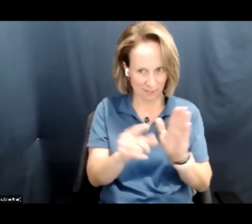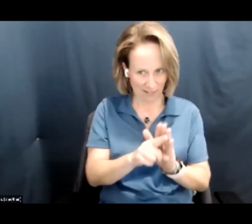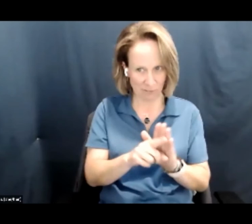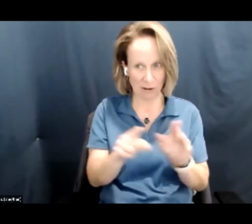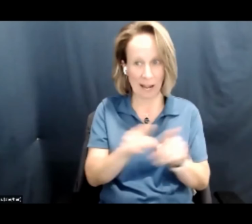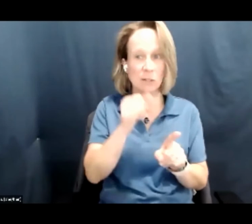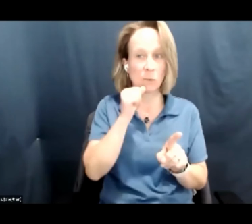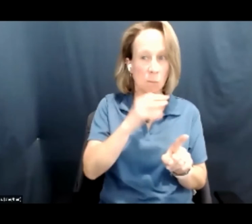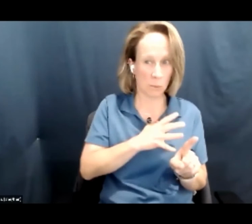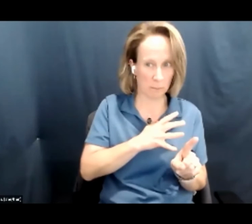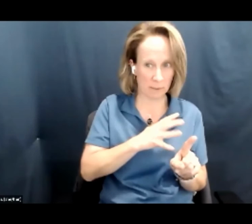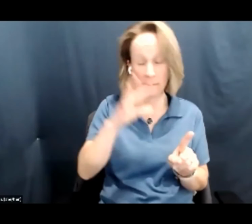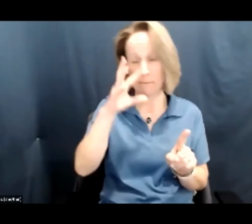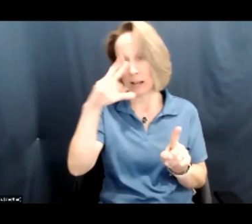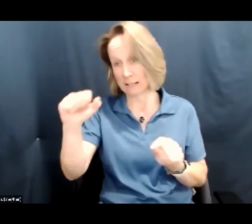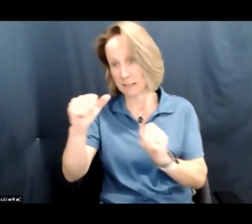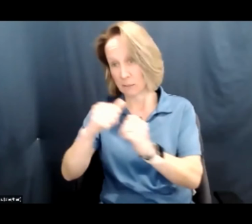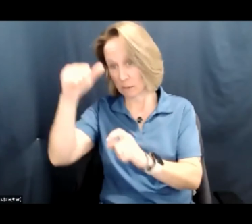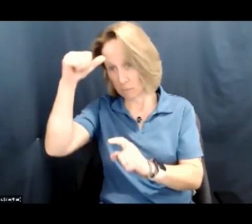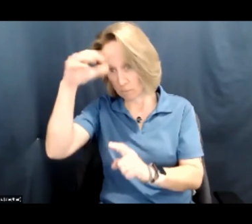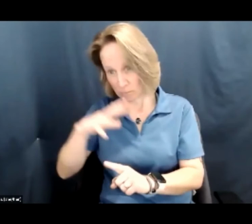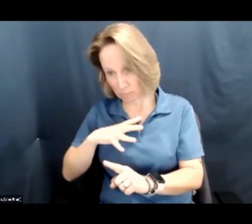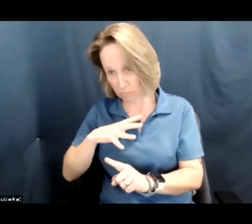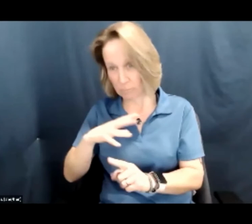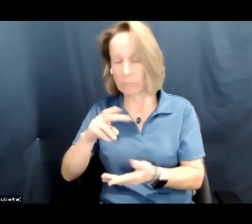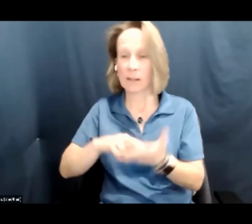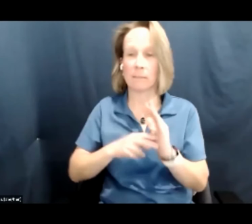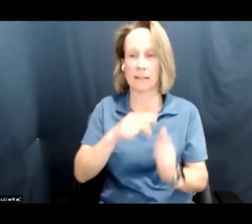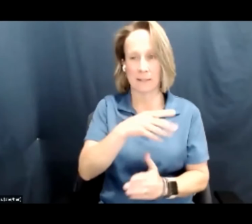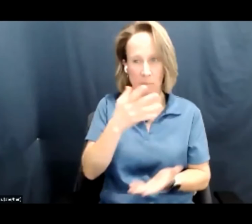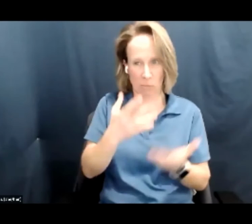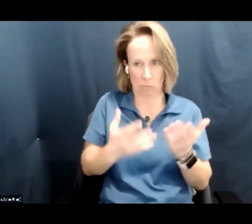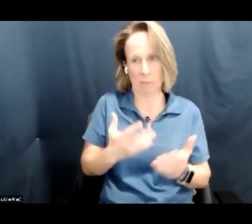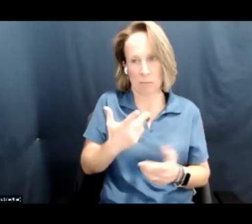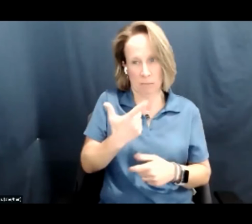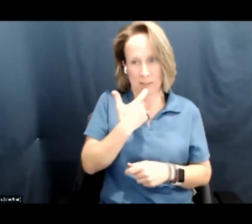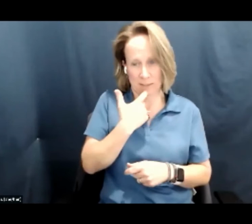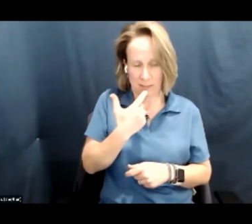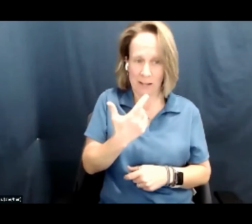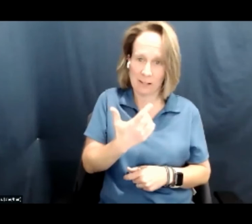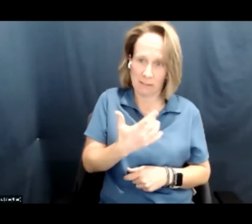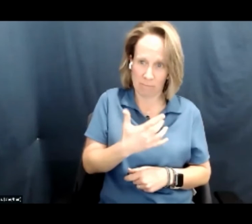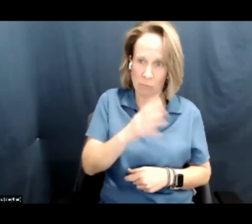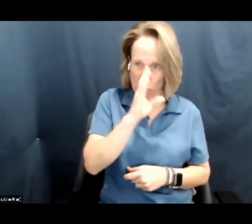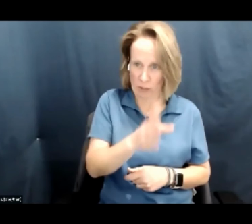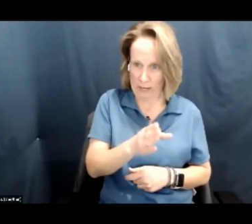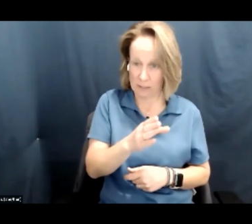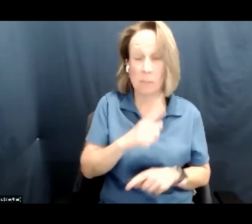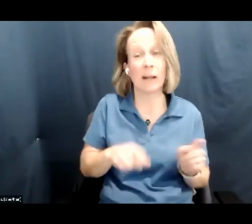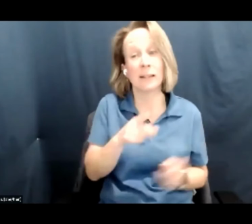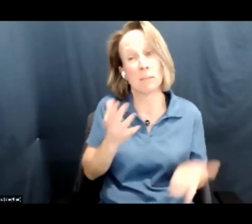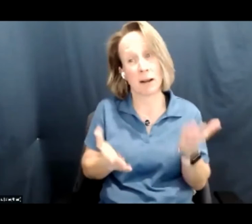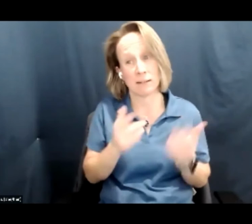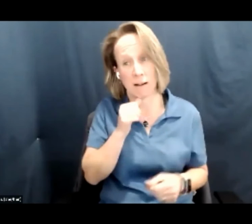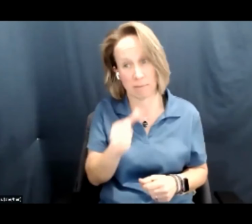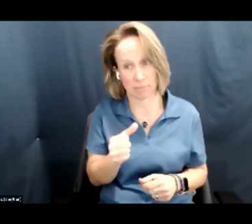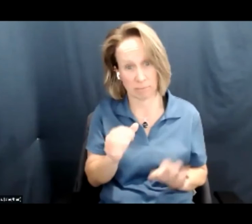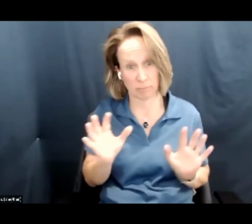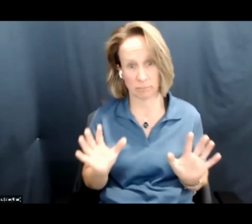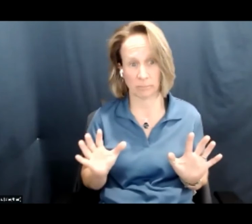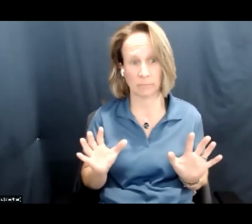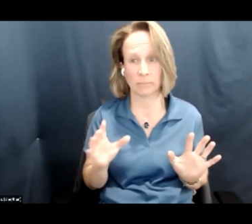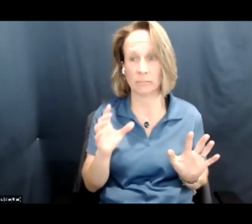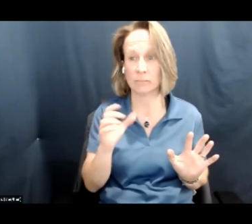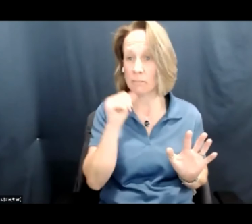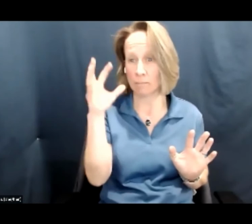attracted to men, they're most likely identifying as straight. They may not, though. So like I said, we do not want to